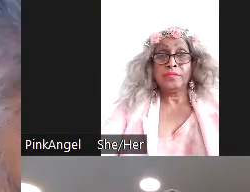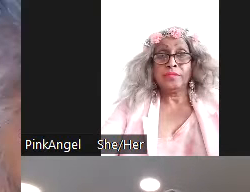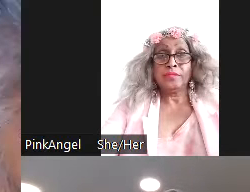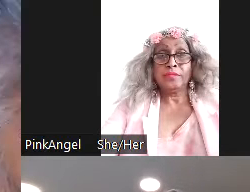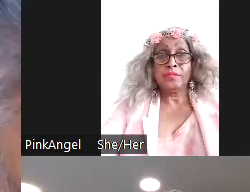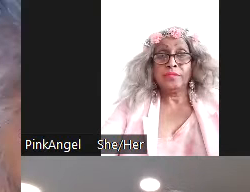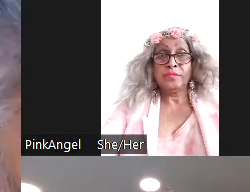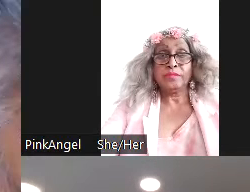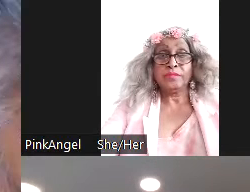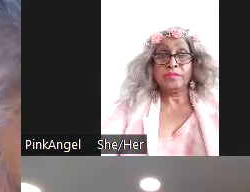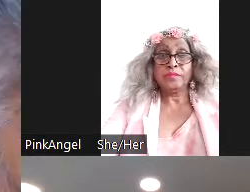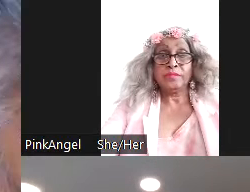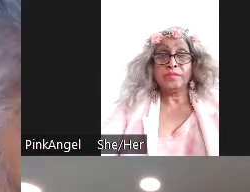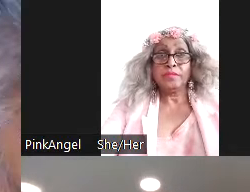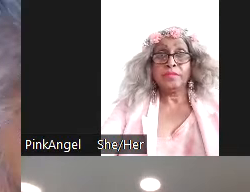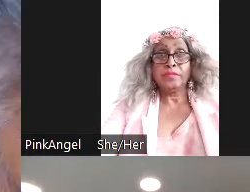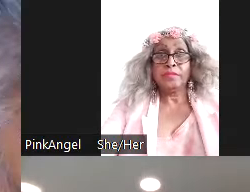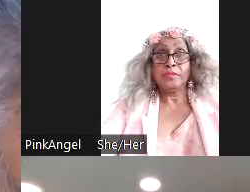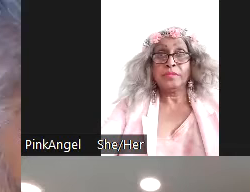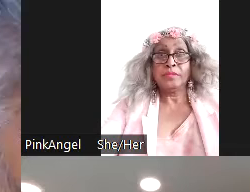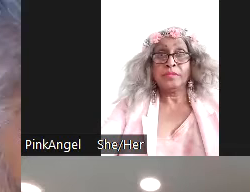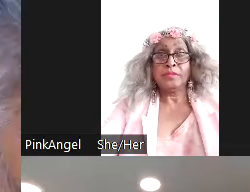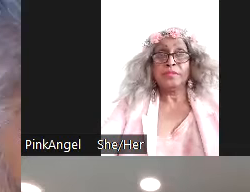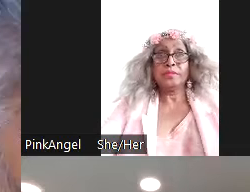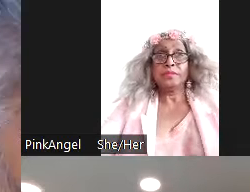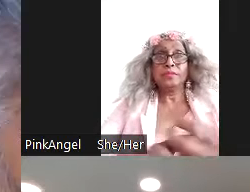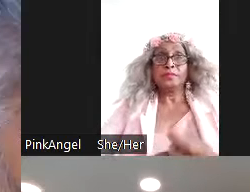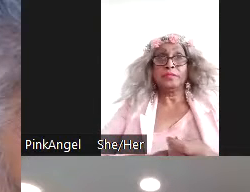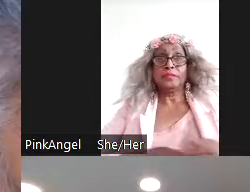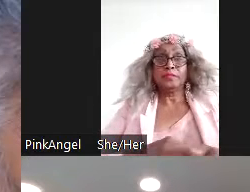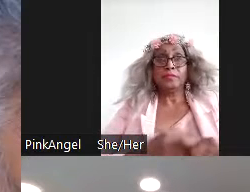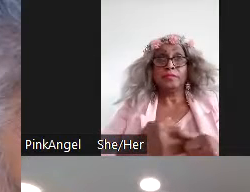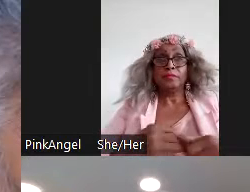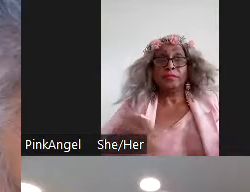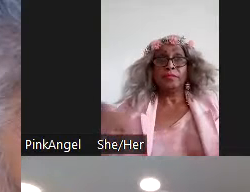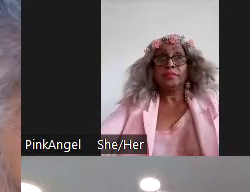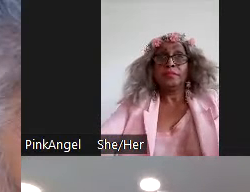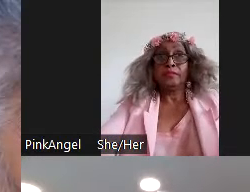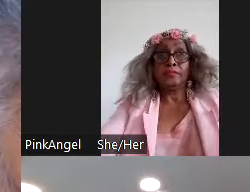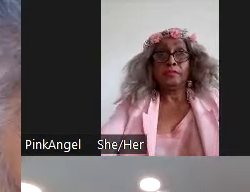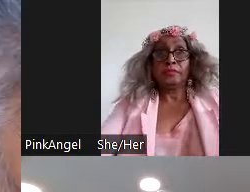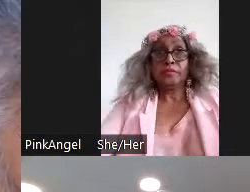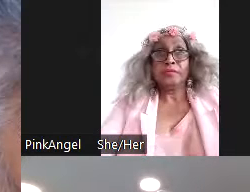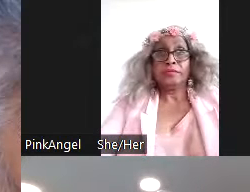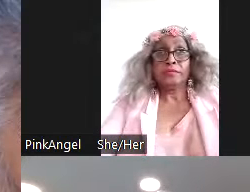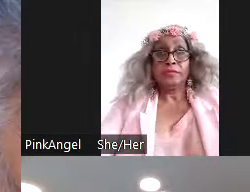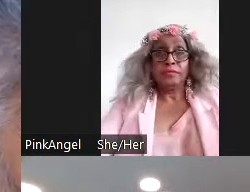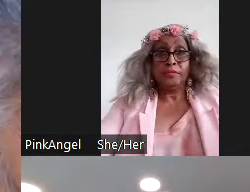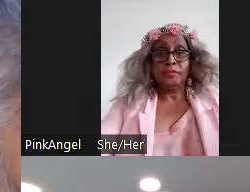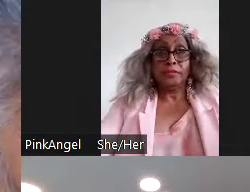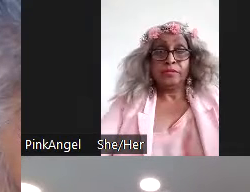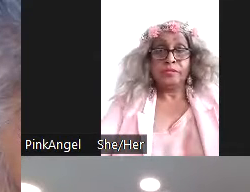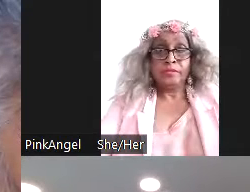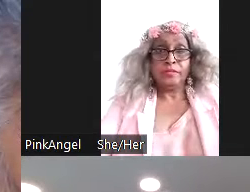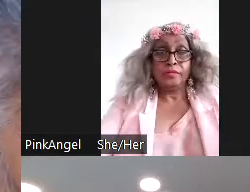We are funded through the Ministry for Seniors and Accessibility, and we implement Ontario's strategy to combat elder abuse, which we've been